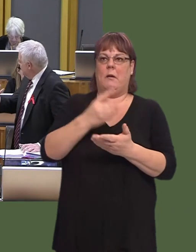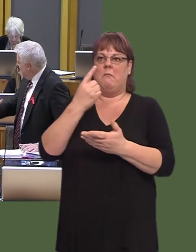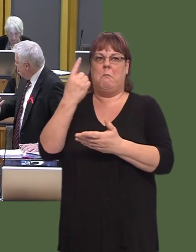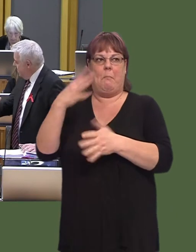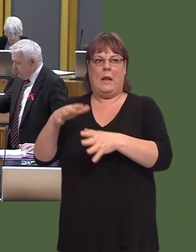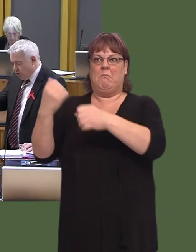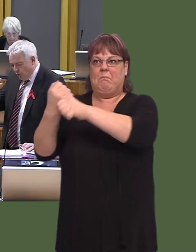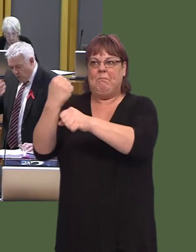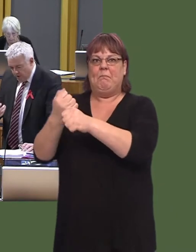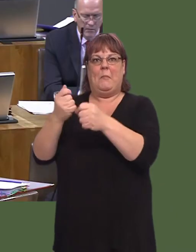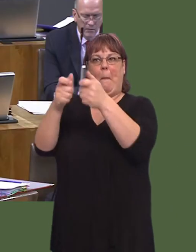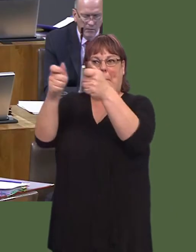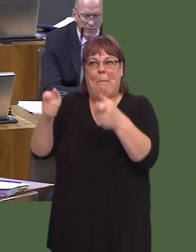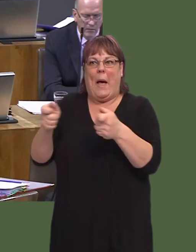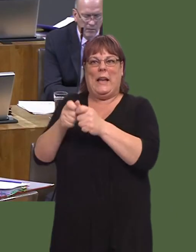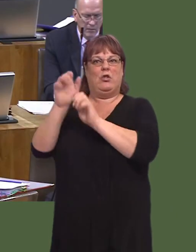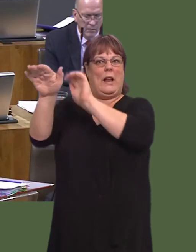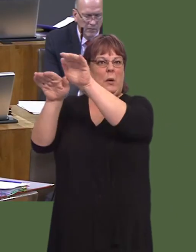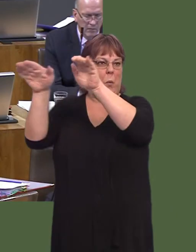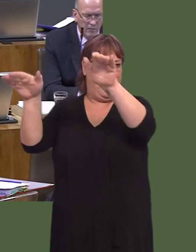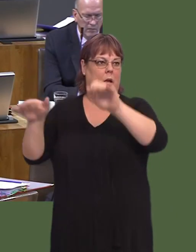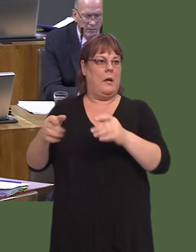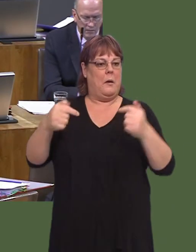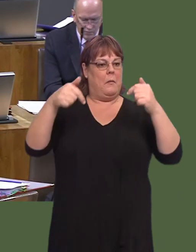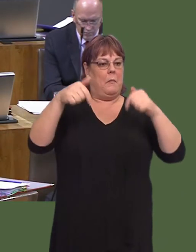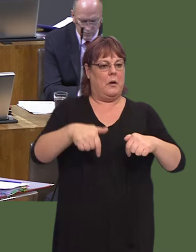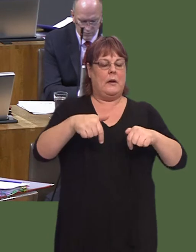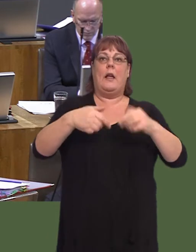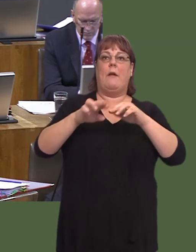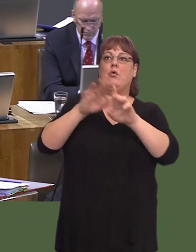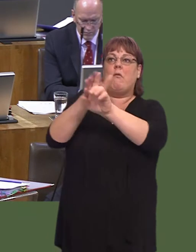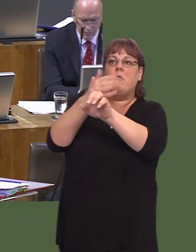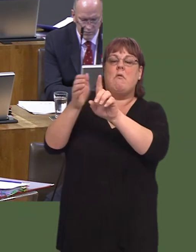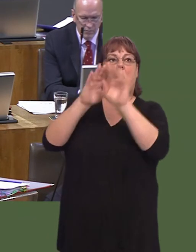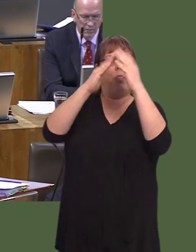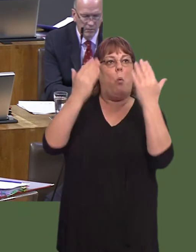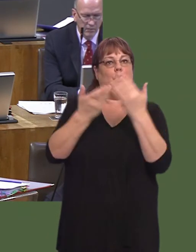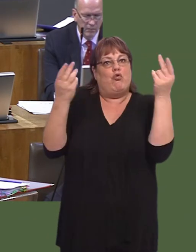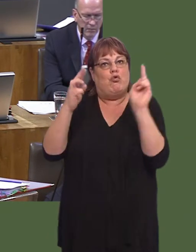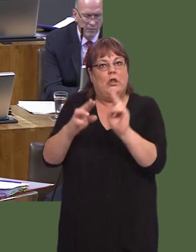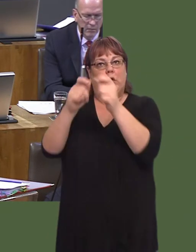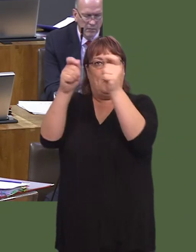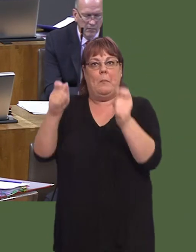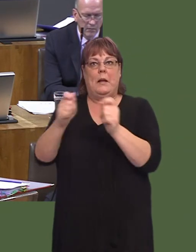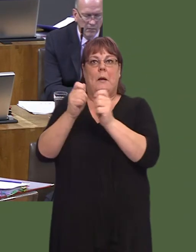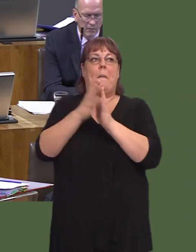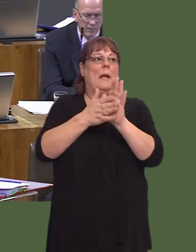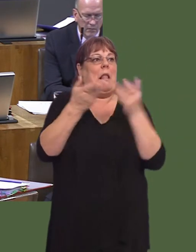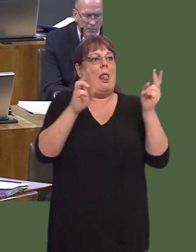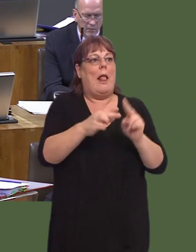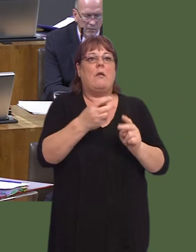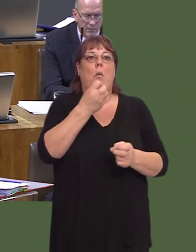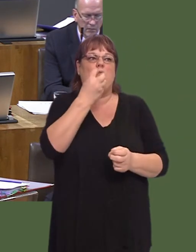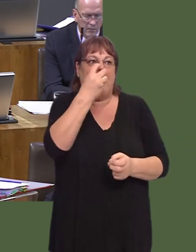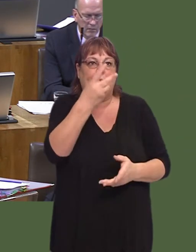purchased elsewhere. But coordinated European action, indeed worldwide action, to reduce packaging in the first place would reduce waste arisings and make it